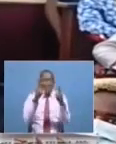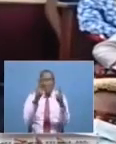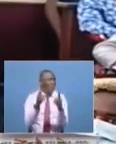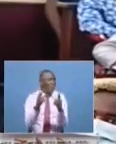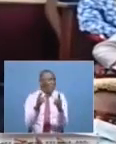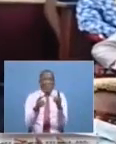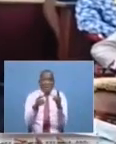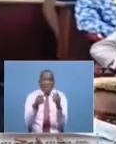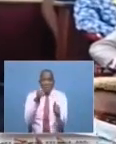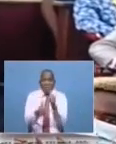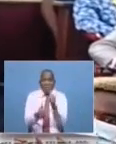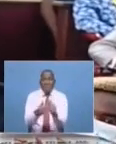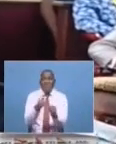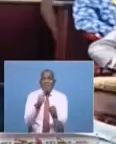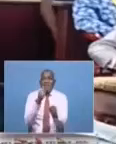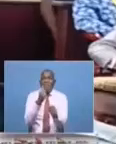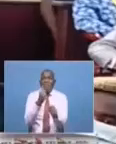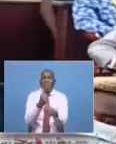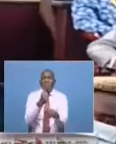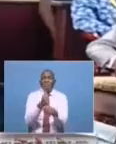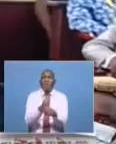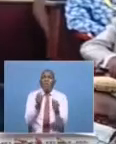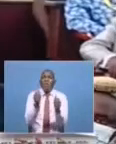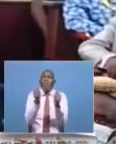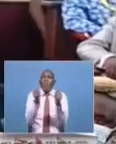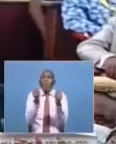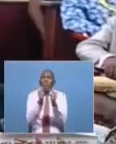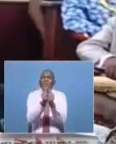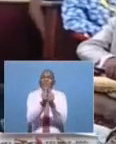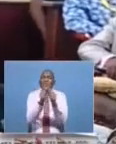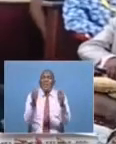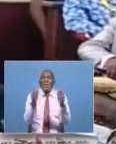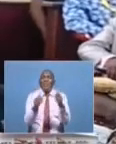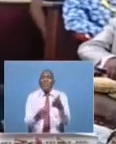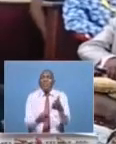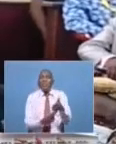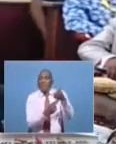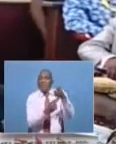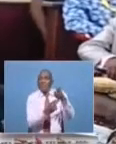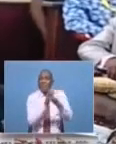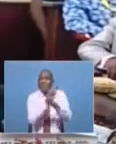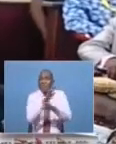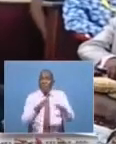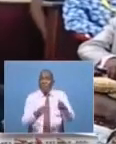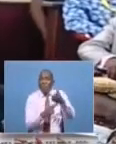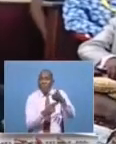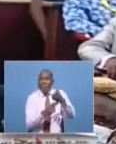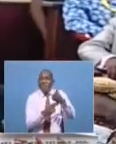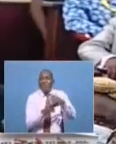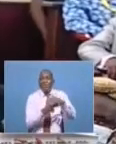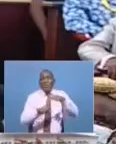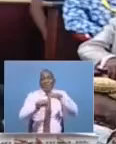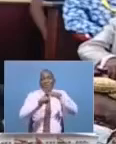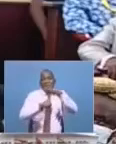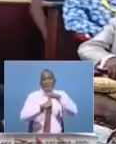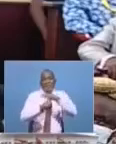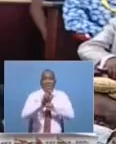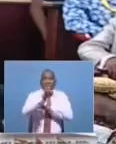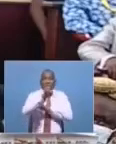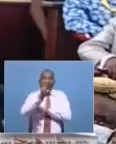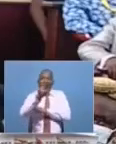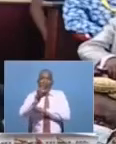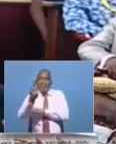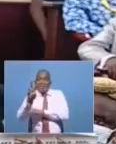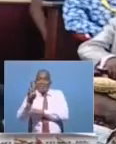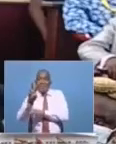which made no reference whatsoever to Section 26 of